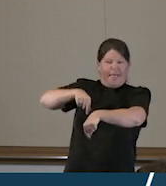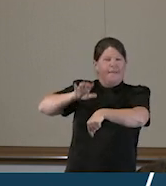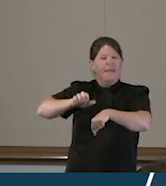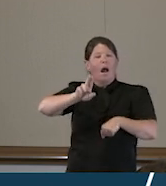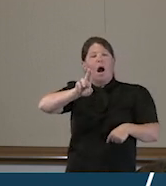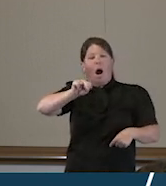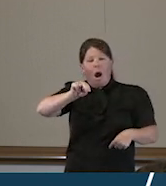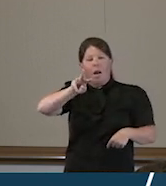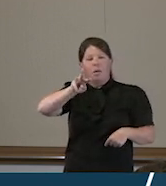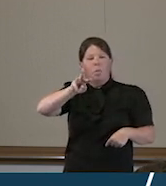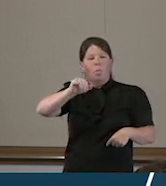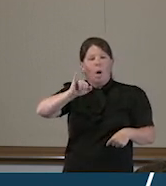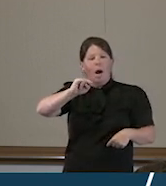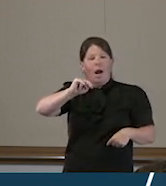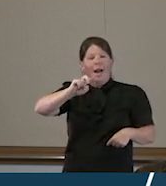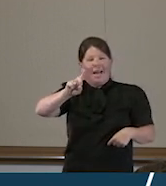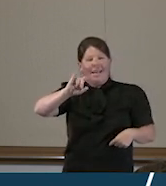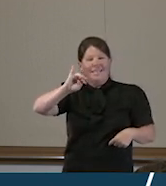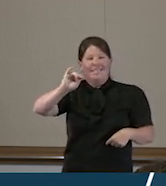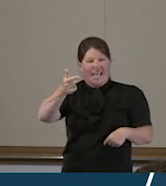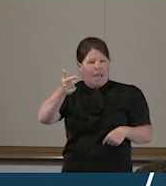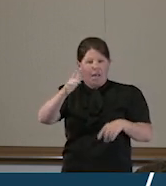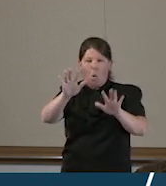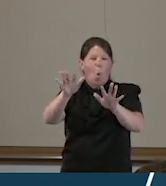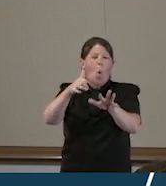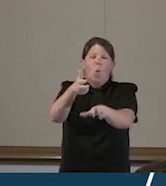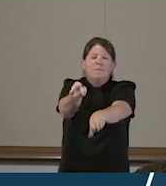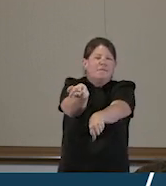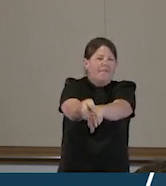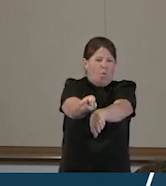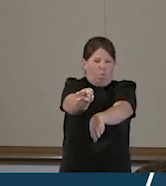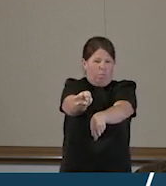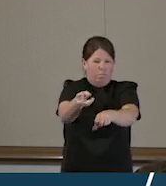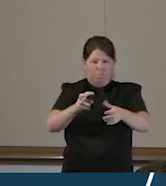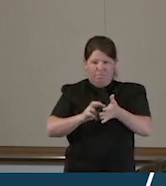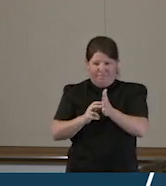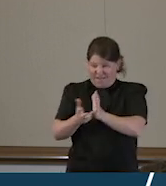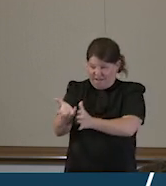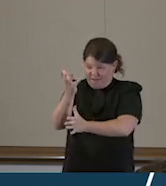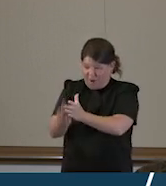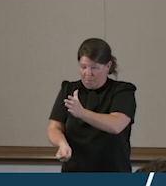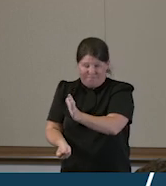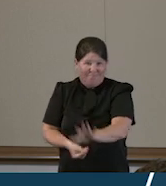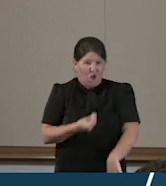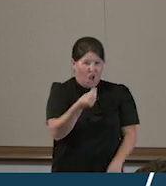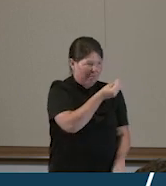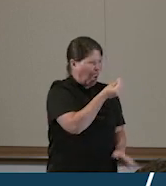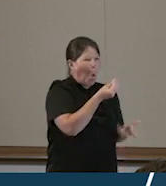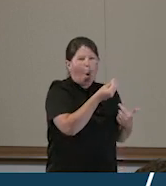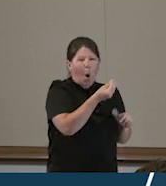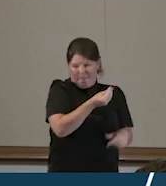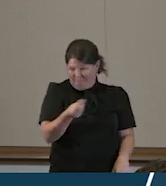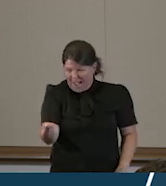difficult. You have to go through the court system and everything. I'm doing it with the assistance of one of the attorneys at DRF. But,